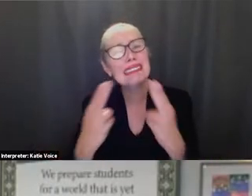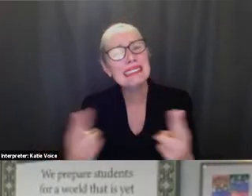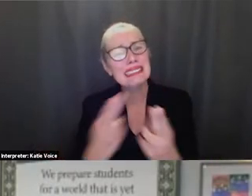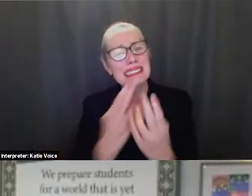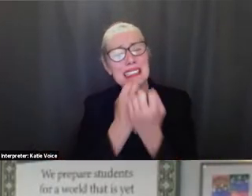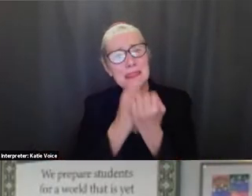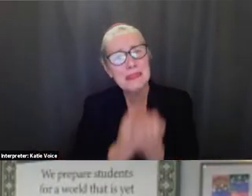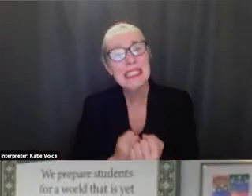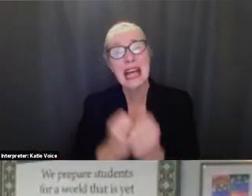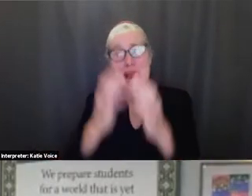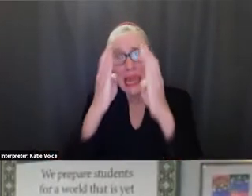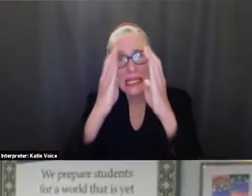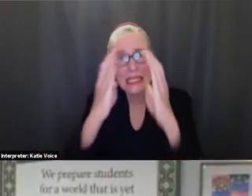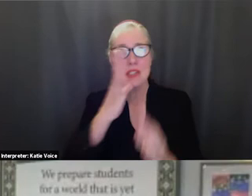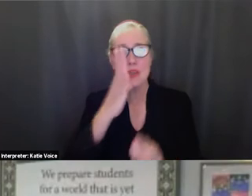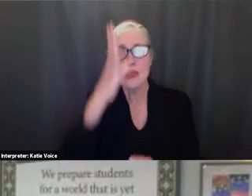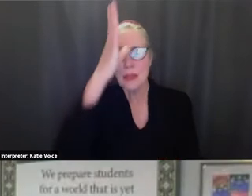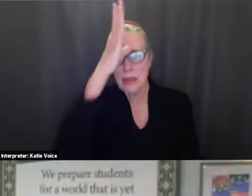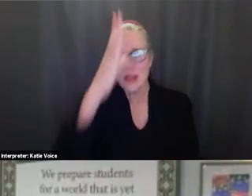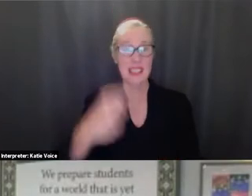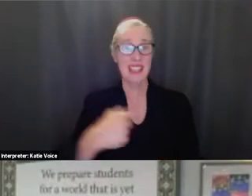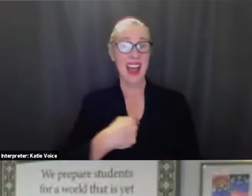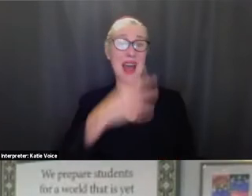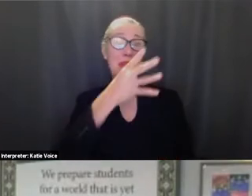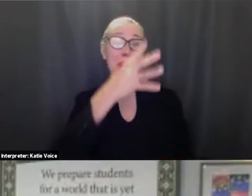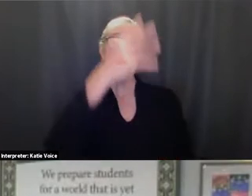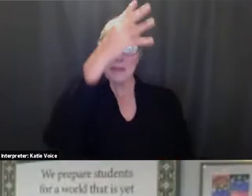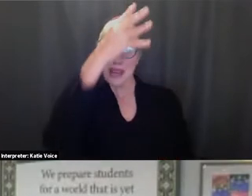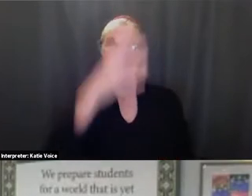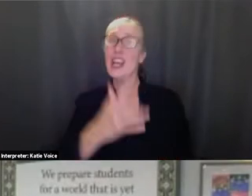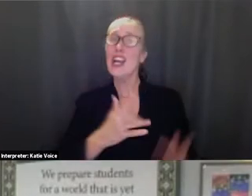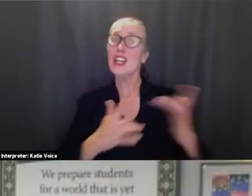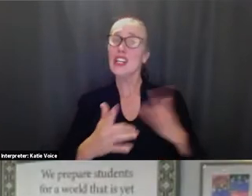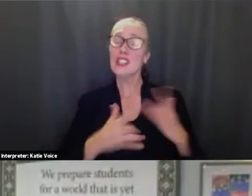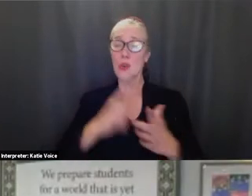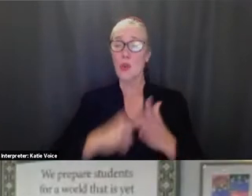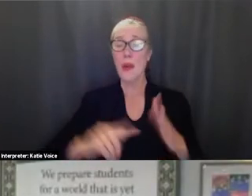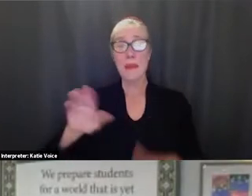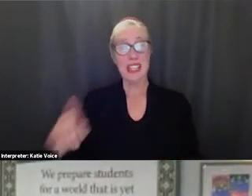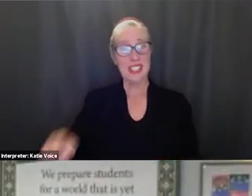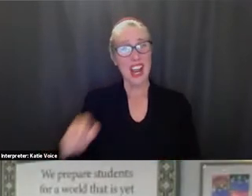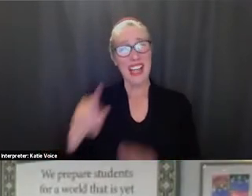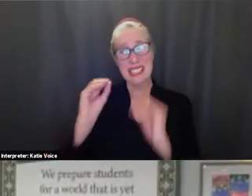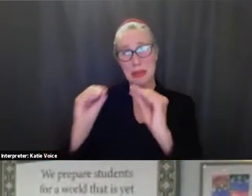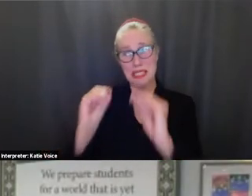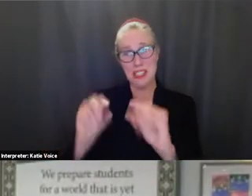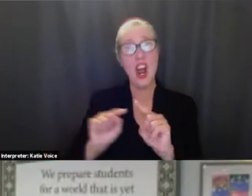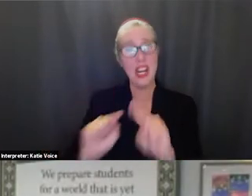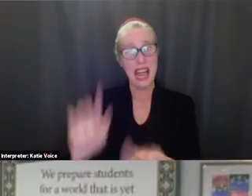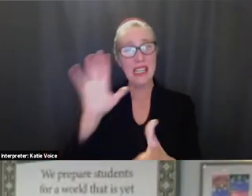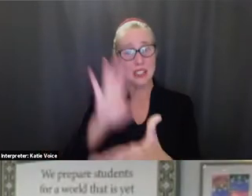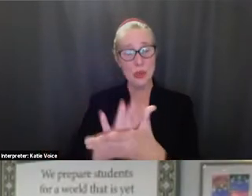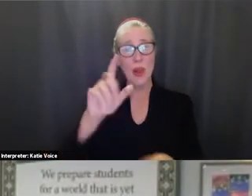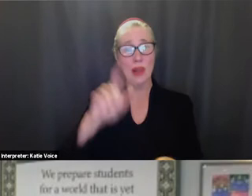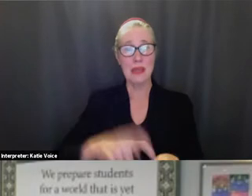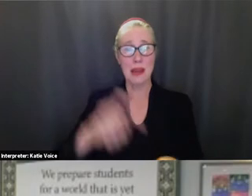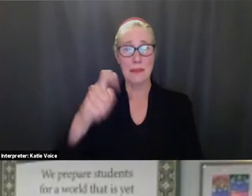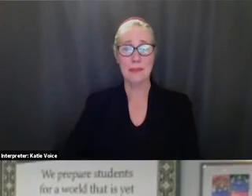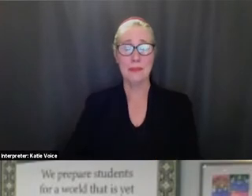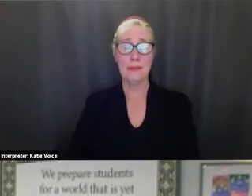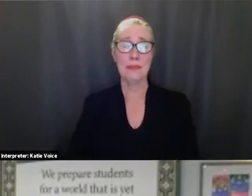listen to the parents okay i'm a parent and i'm concerned about what my child is being taught at school time